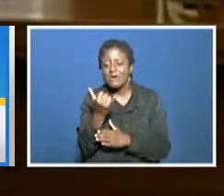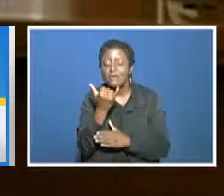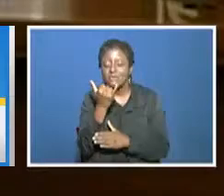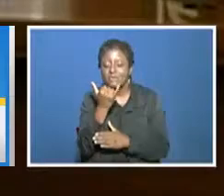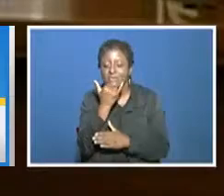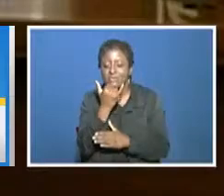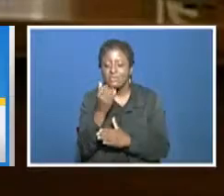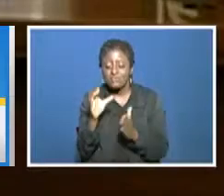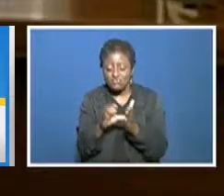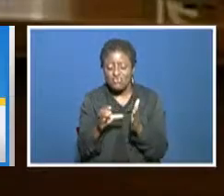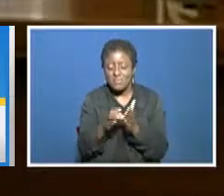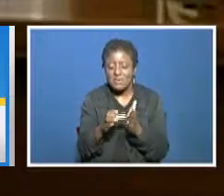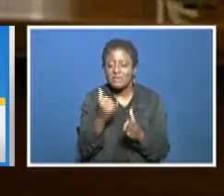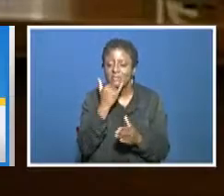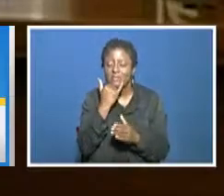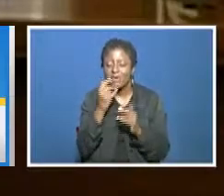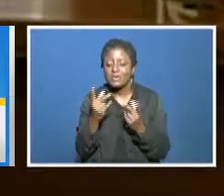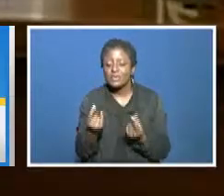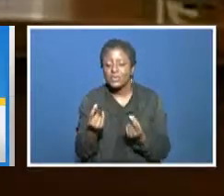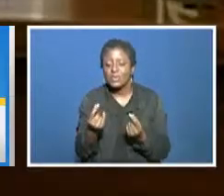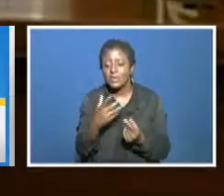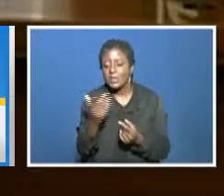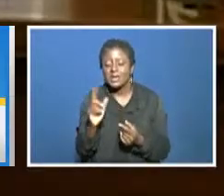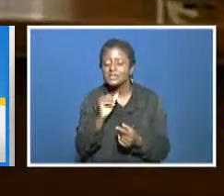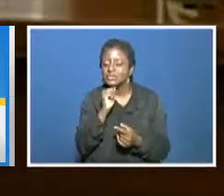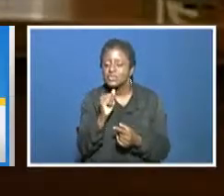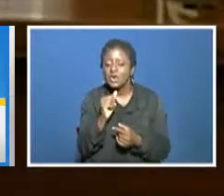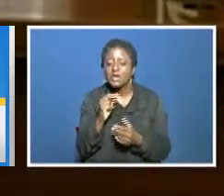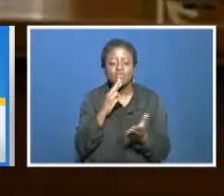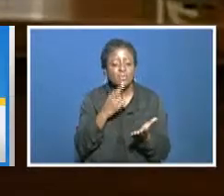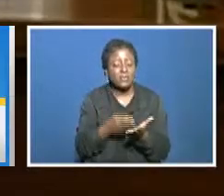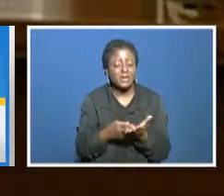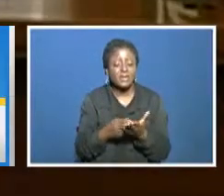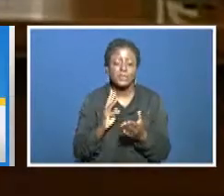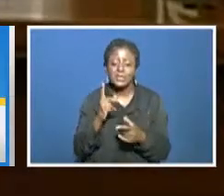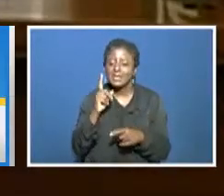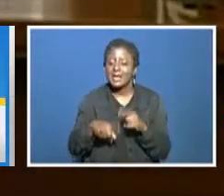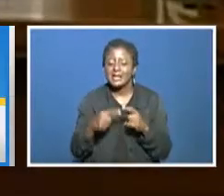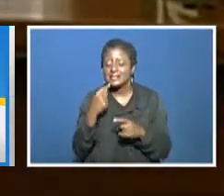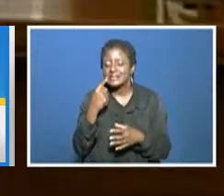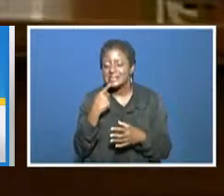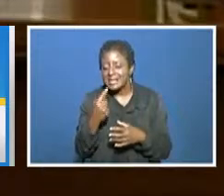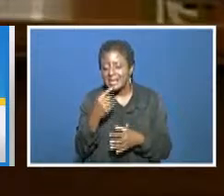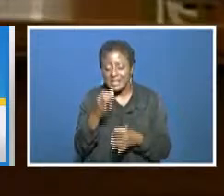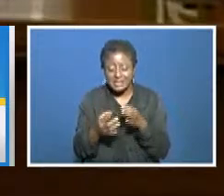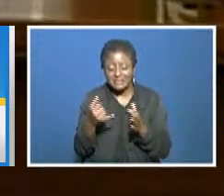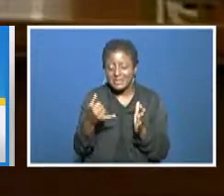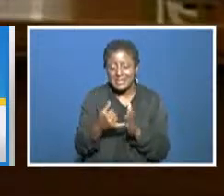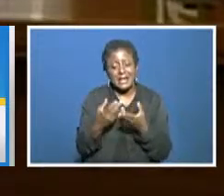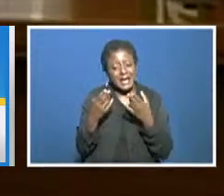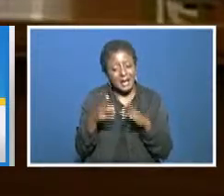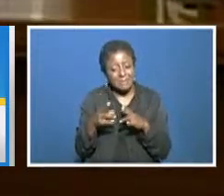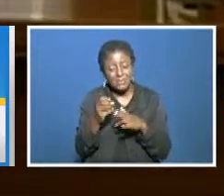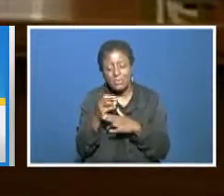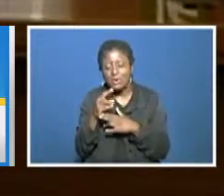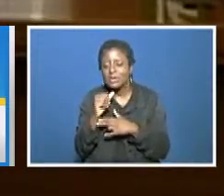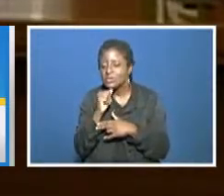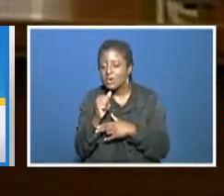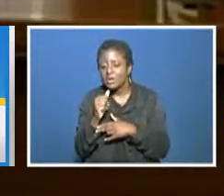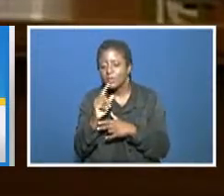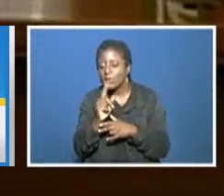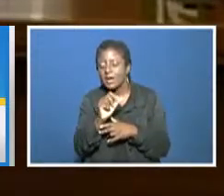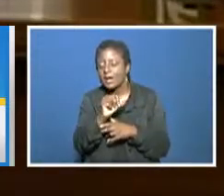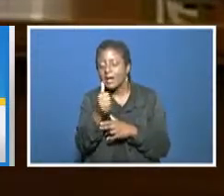where it's not reported, so we can't say that it happened or not, but where other senior